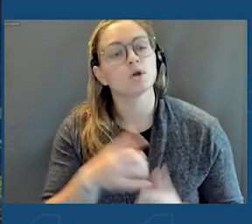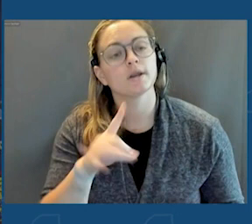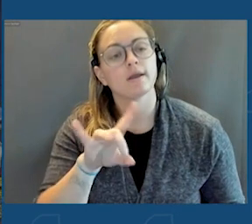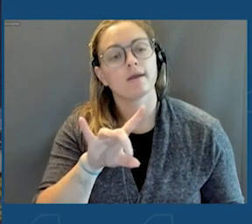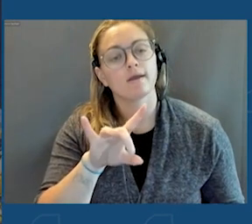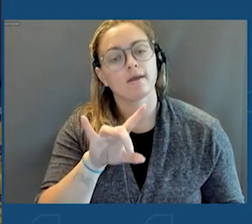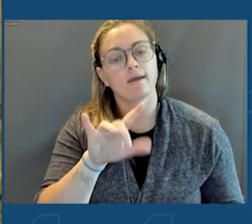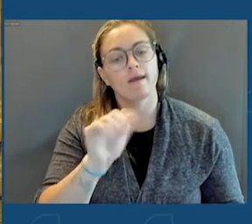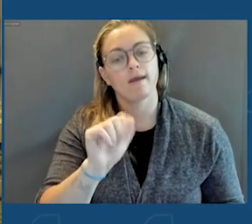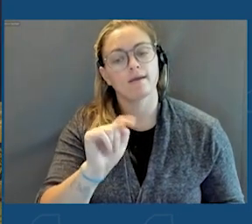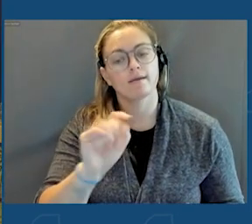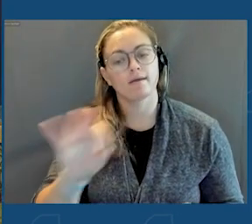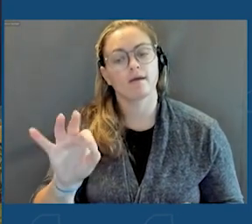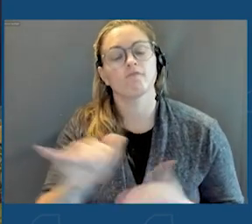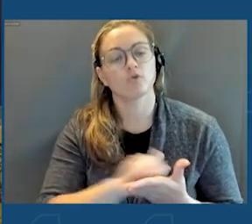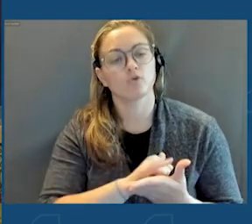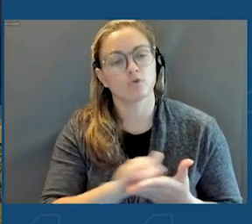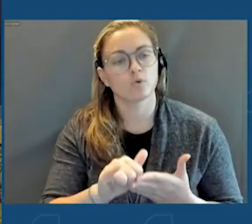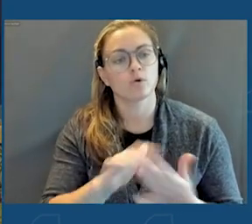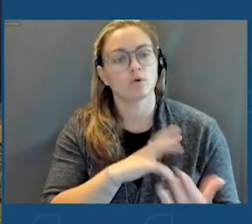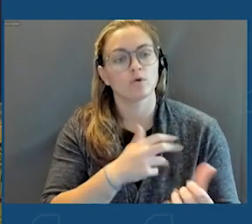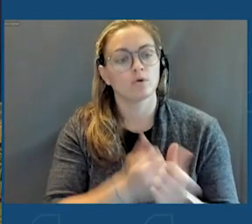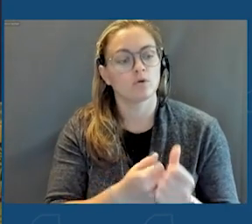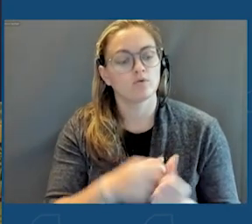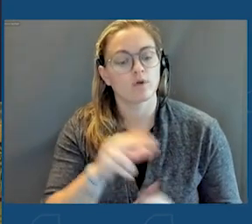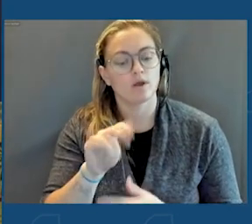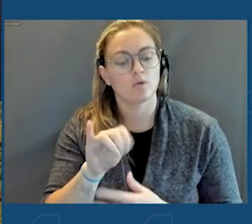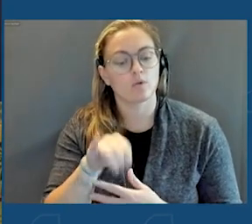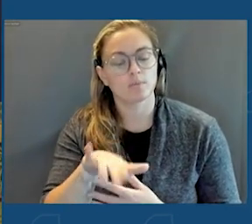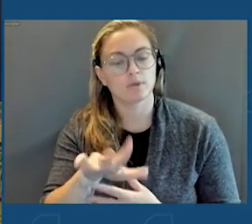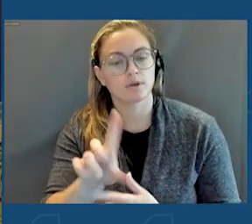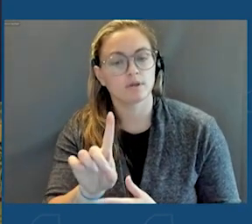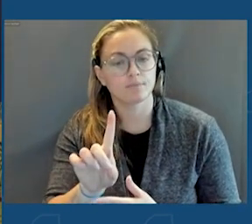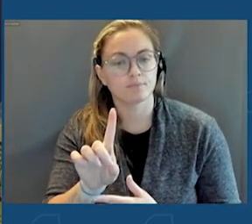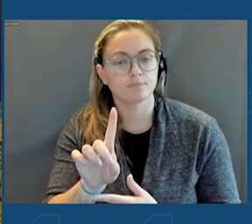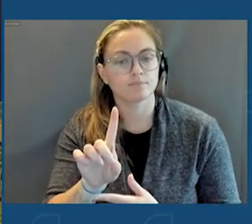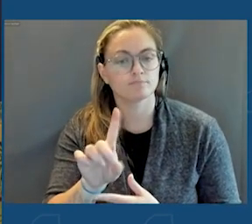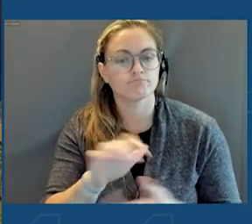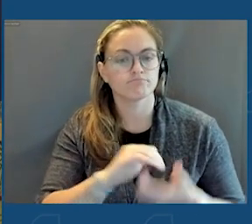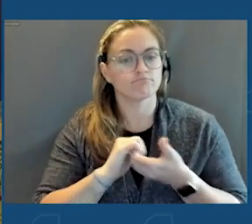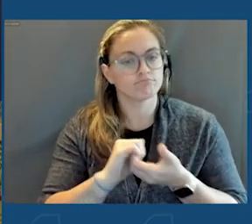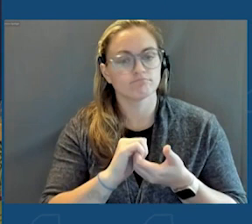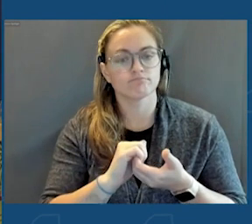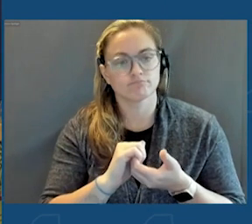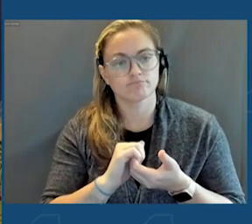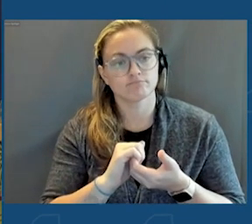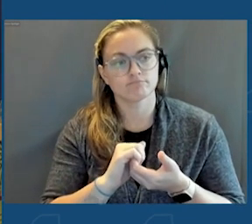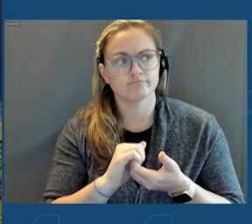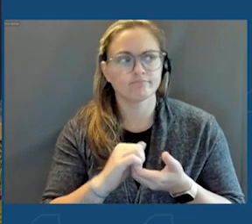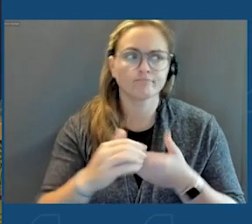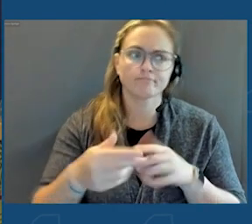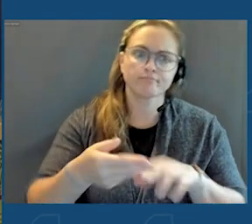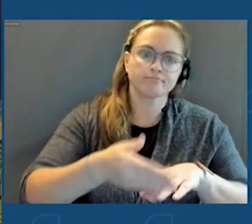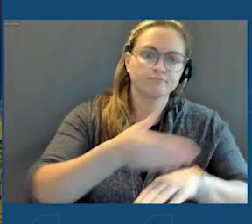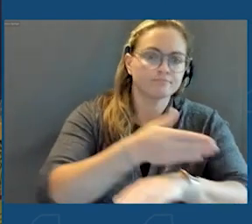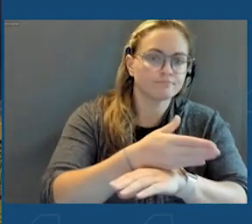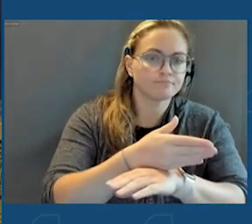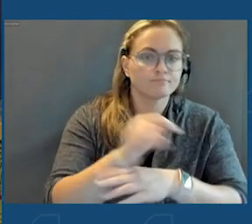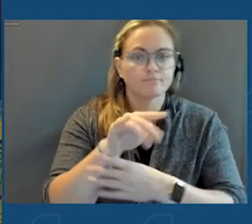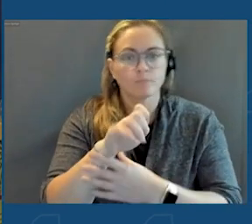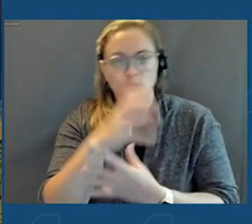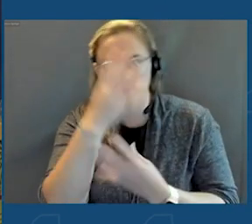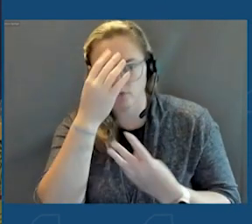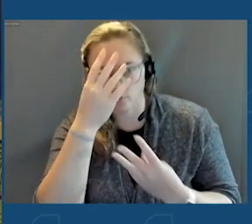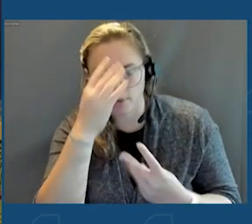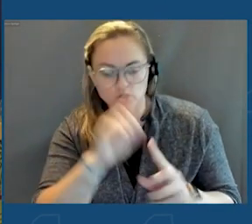York, partnered up with the New York NYPD in collaborating, optimizing, trace data, NIBIN information,